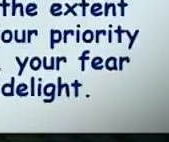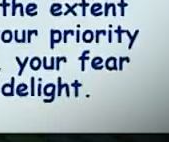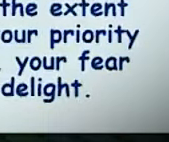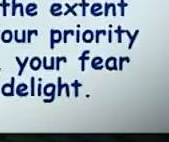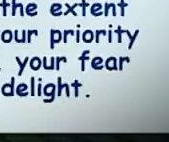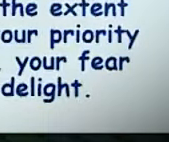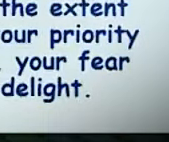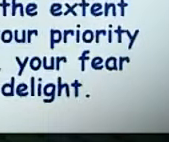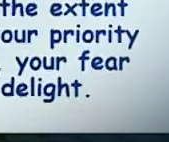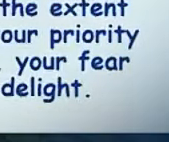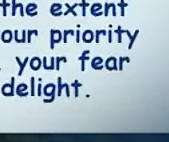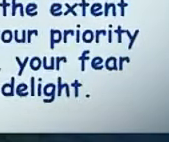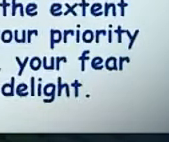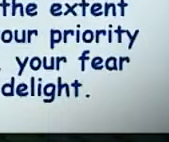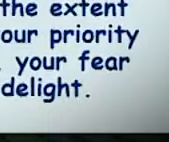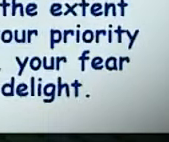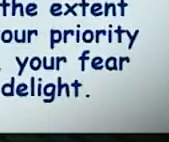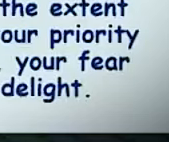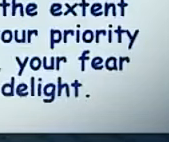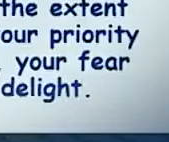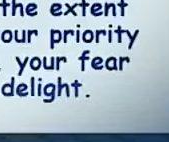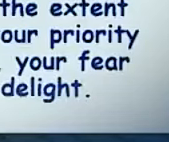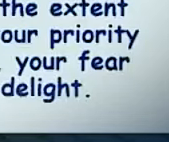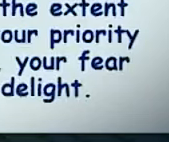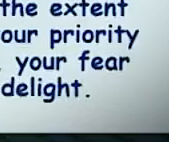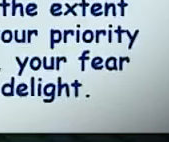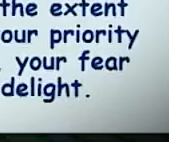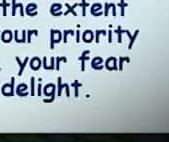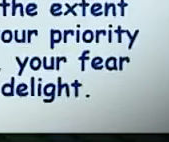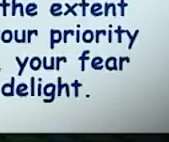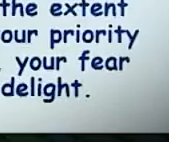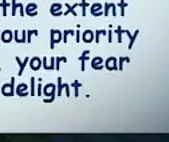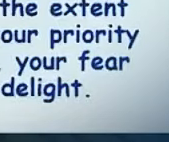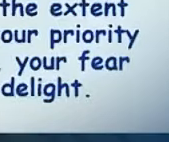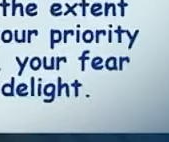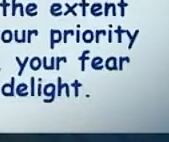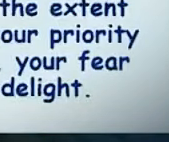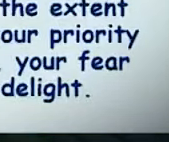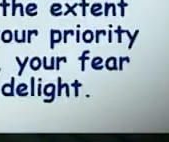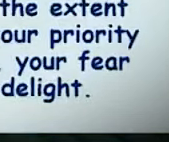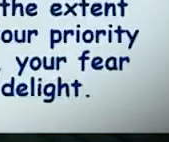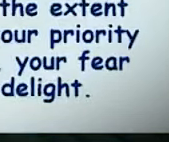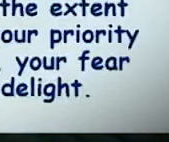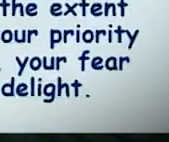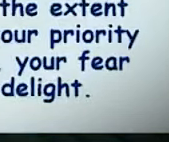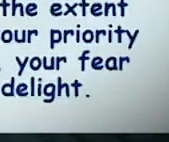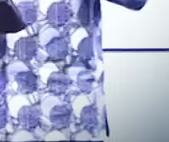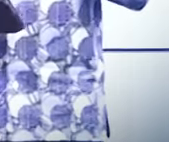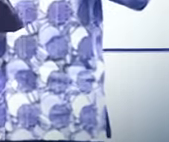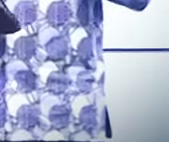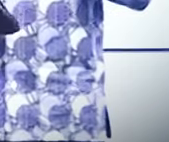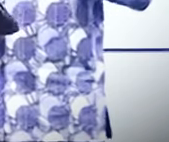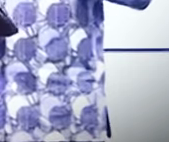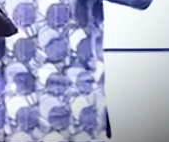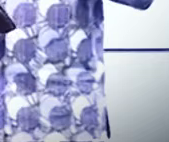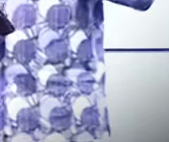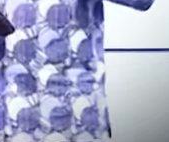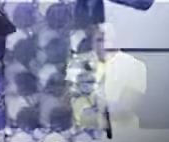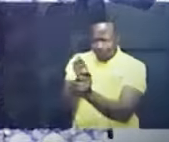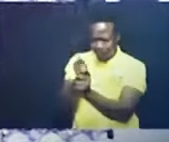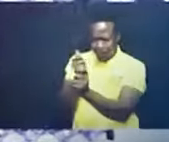delight. That is why the psalmist said that my soul followed hard after